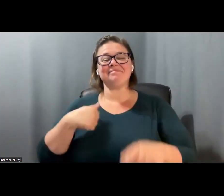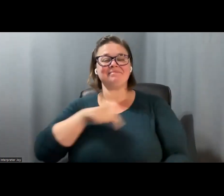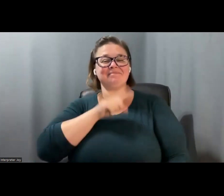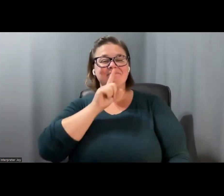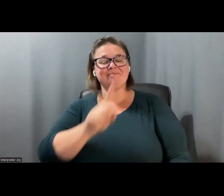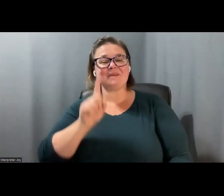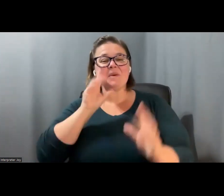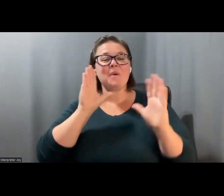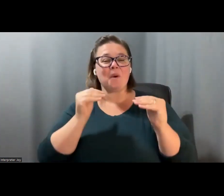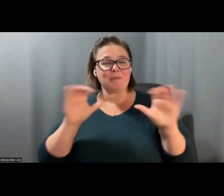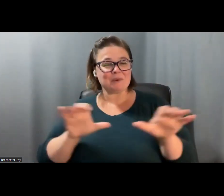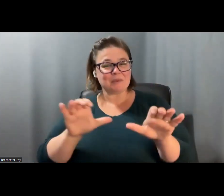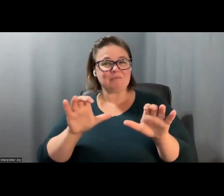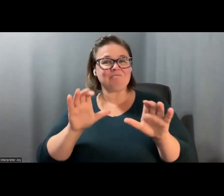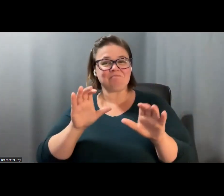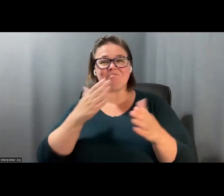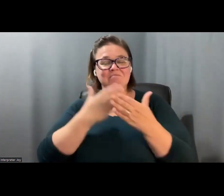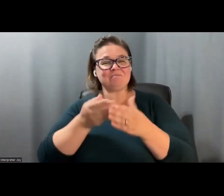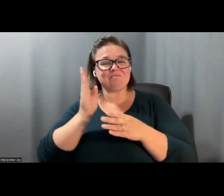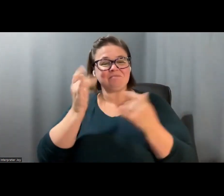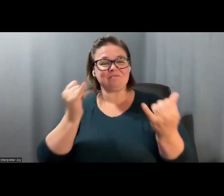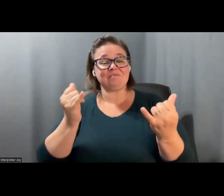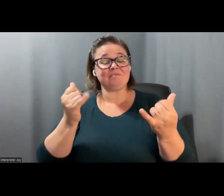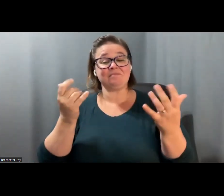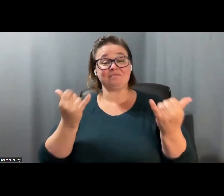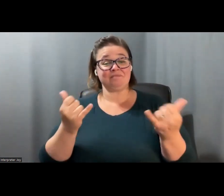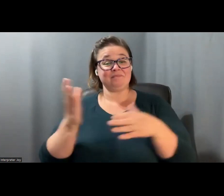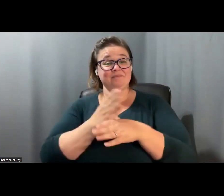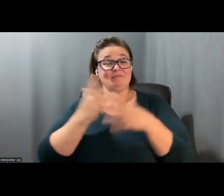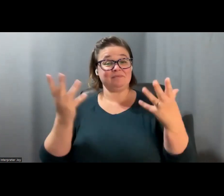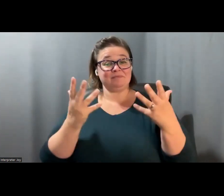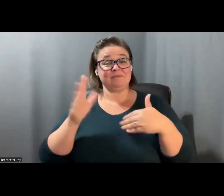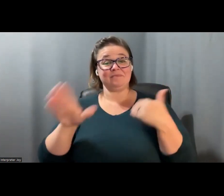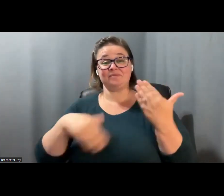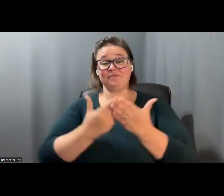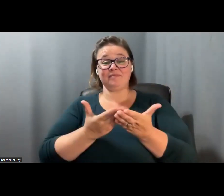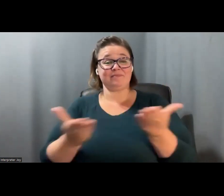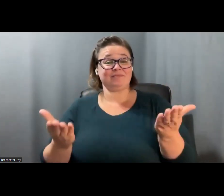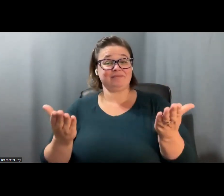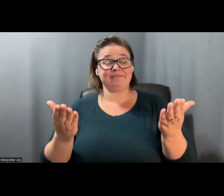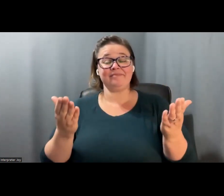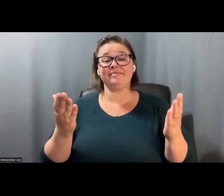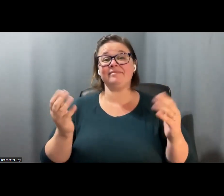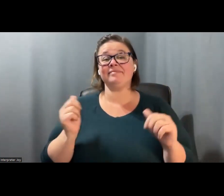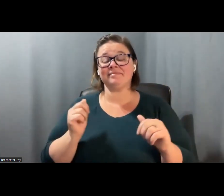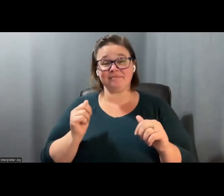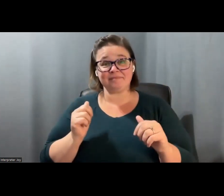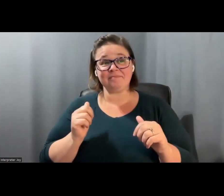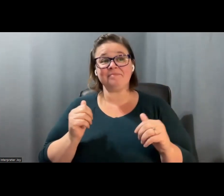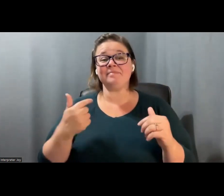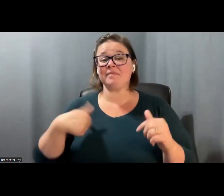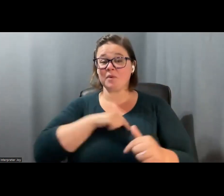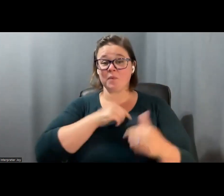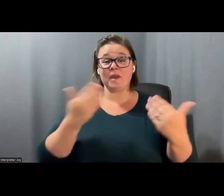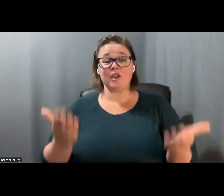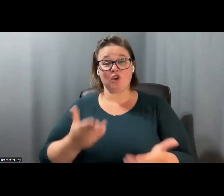for you today. And what we want to share with you is all of the things that we at the Hub